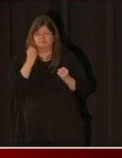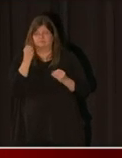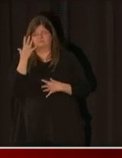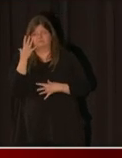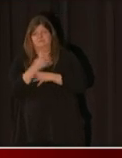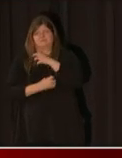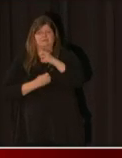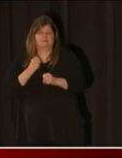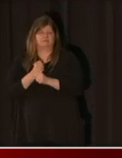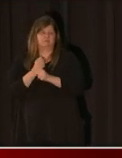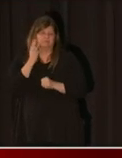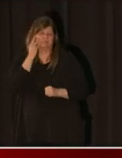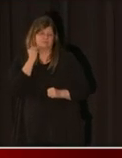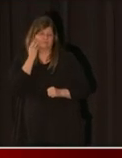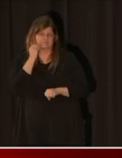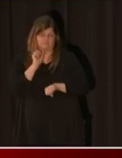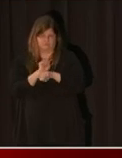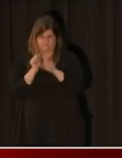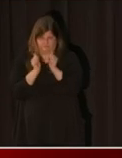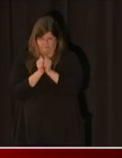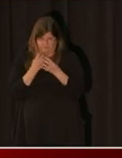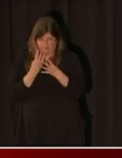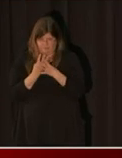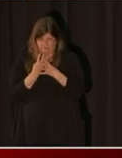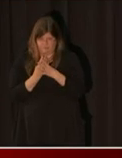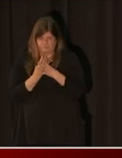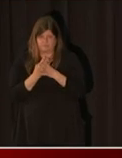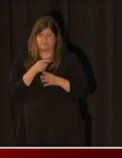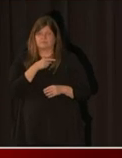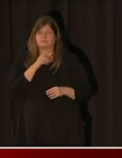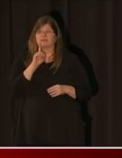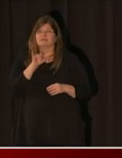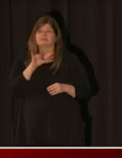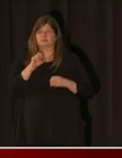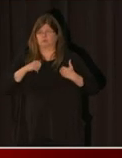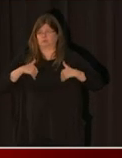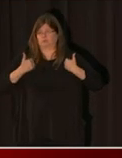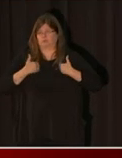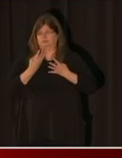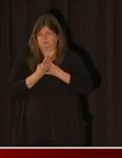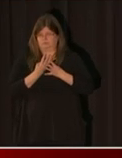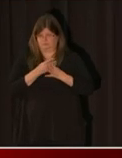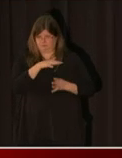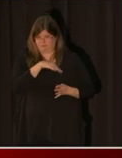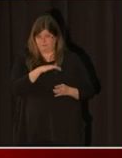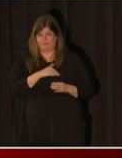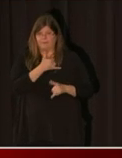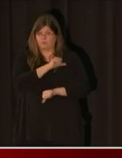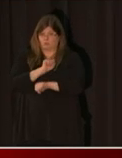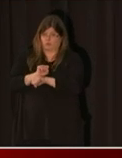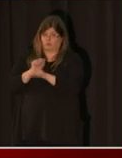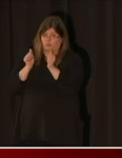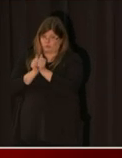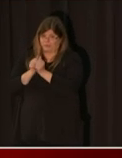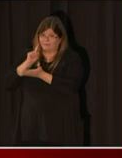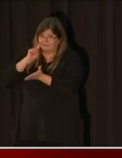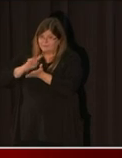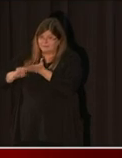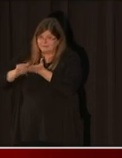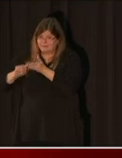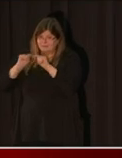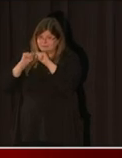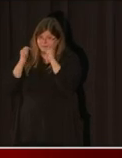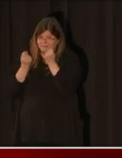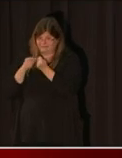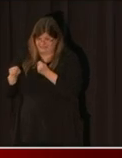DYRS, but also working with the inspector team that was at DC Jail, because they have